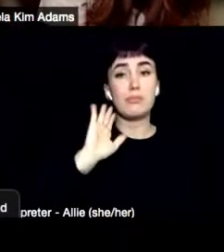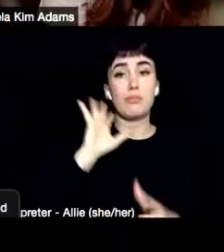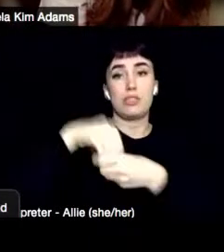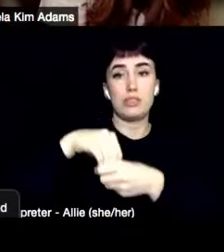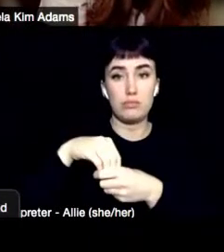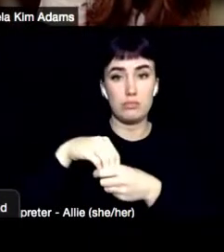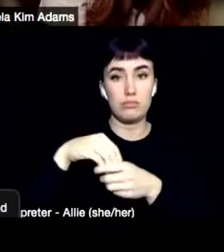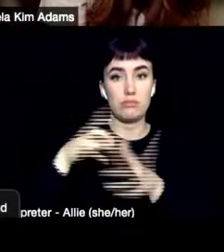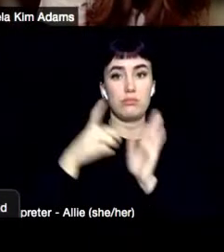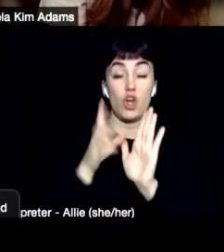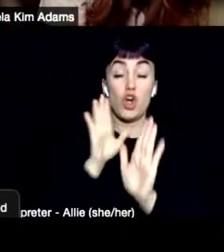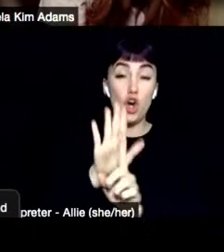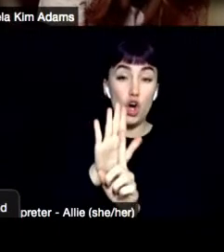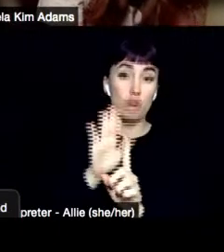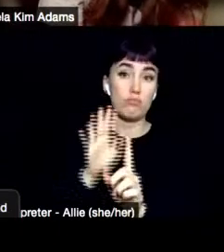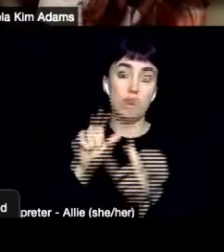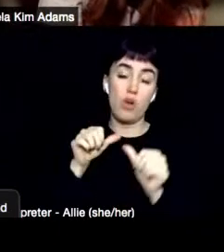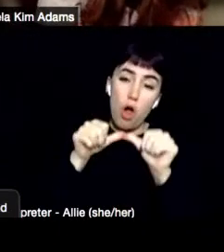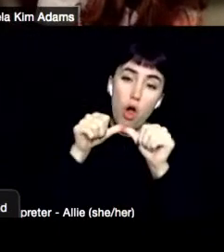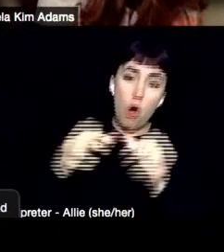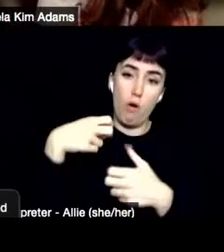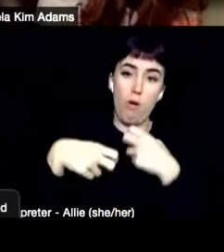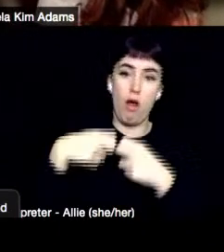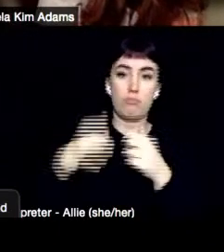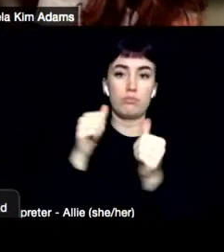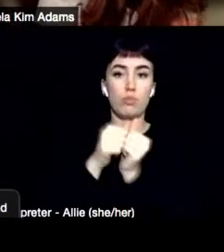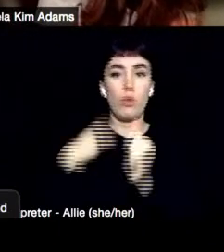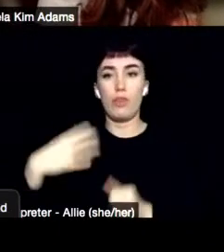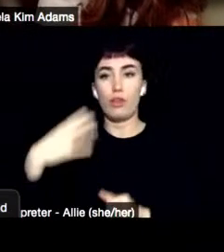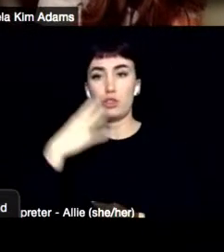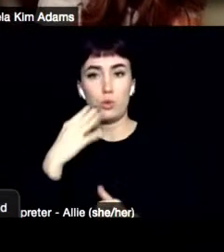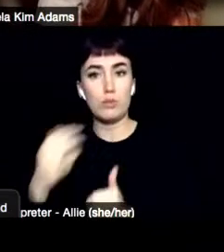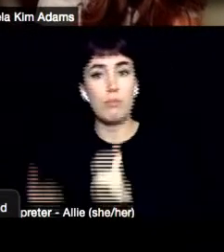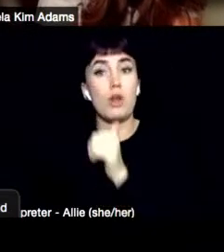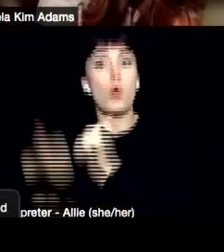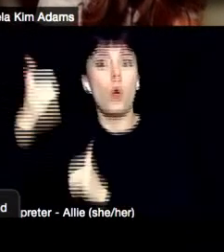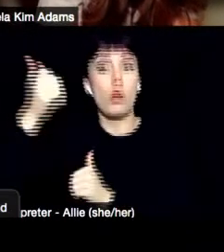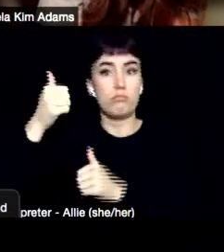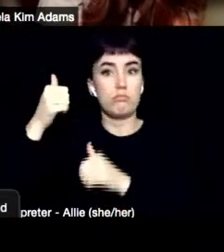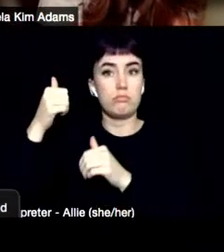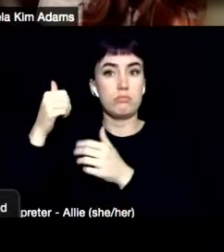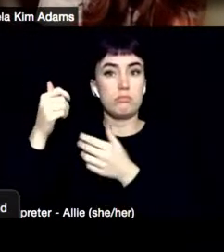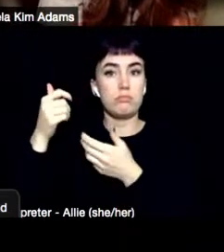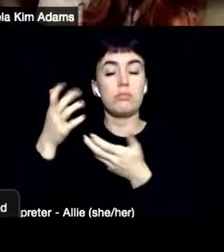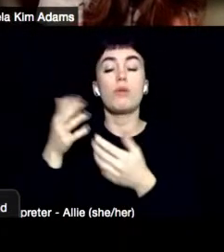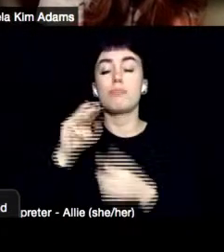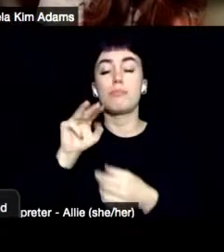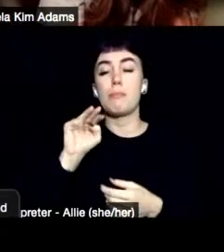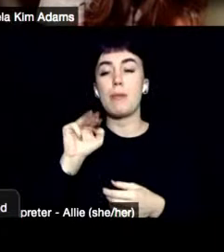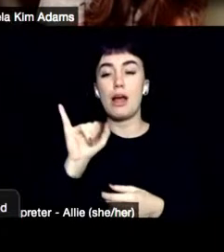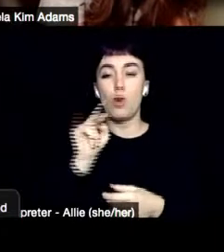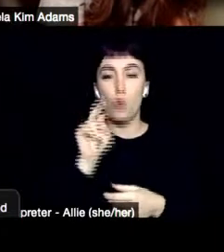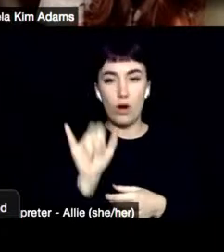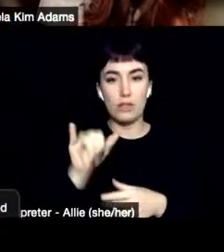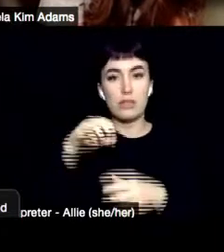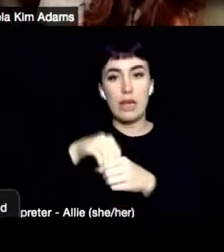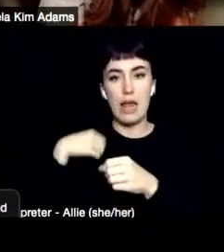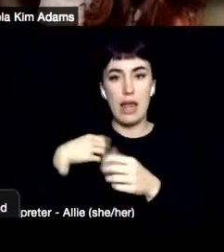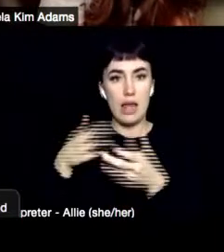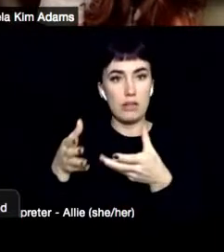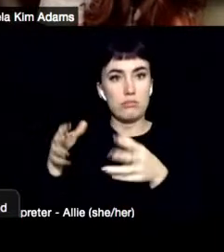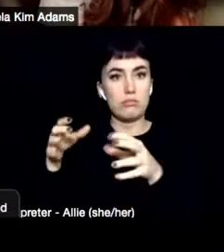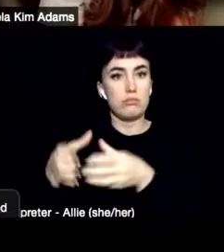her ongoing problem with the Jewish minority in Brighton, which of course came to a surface